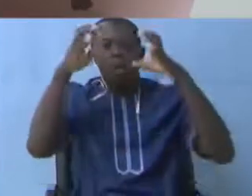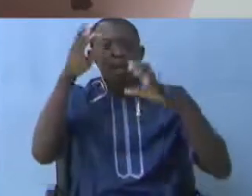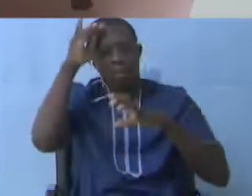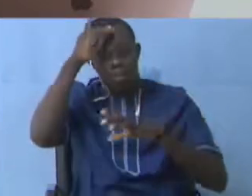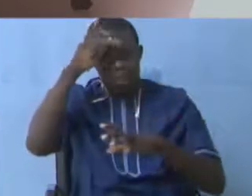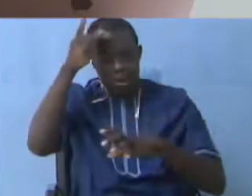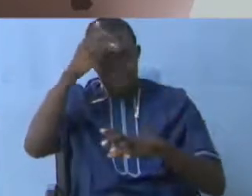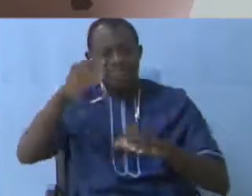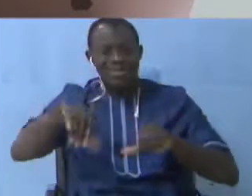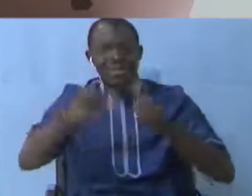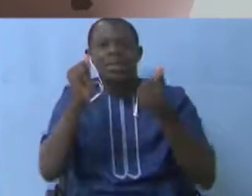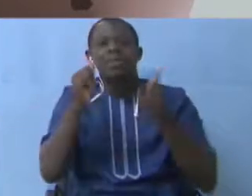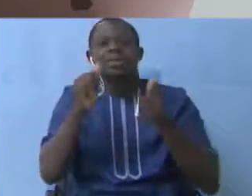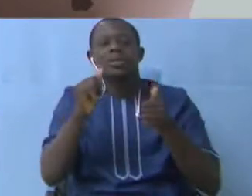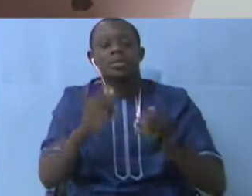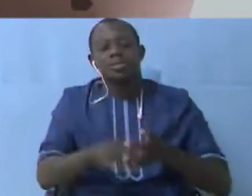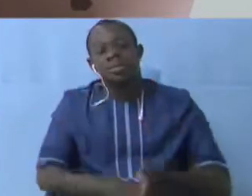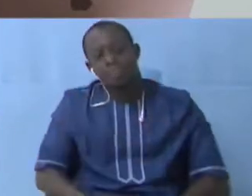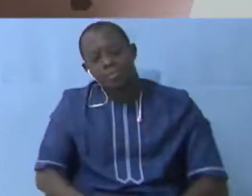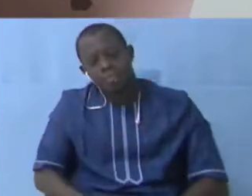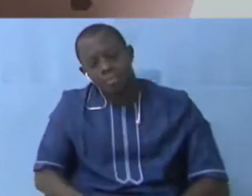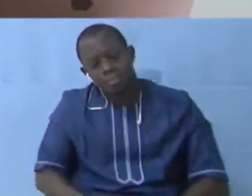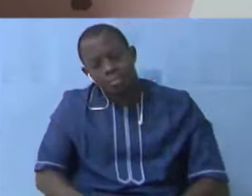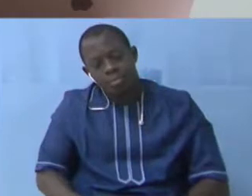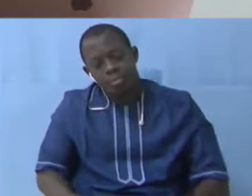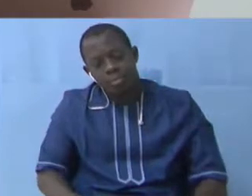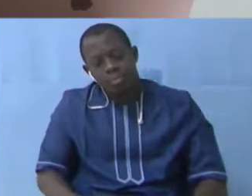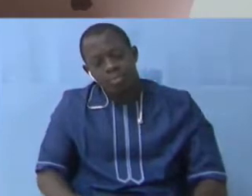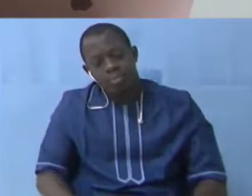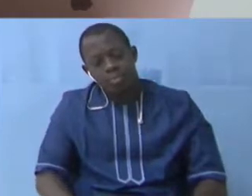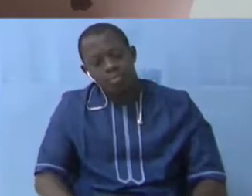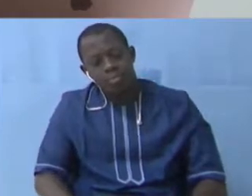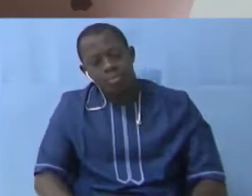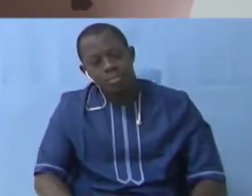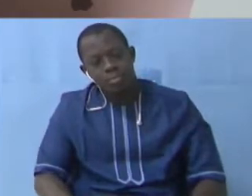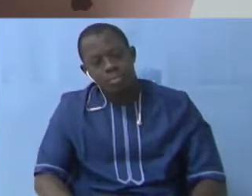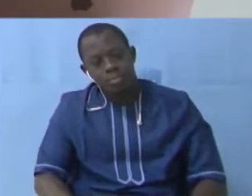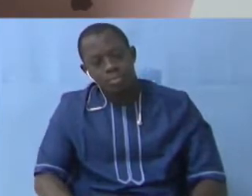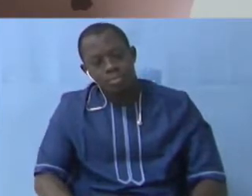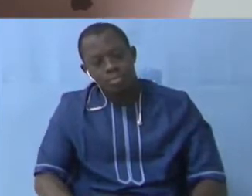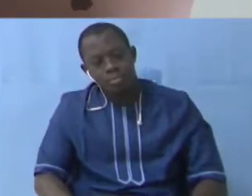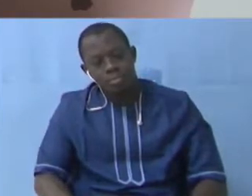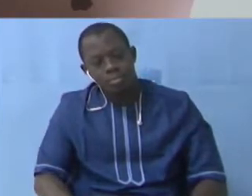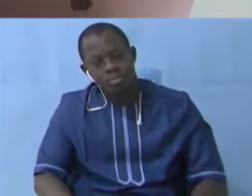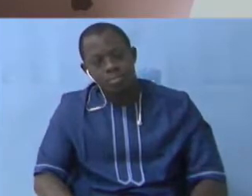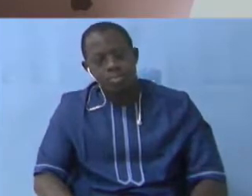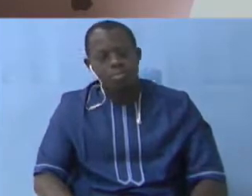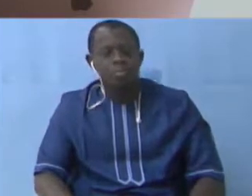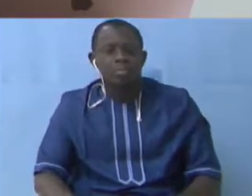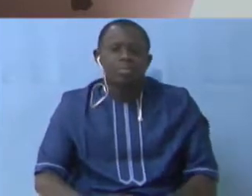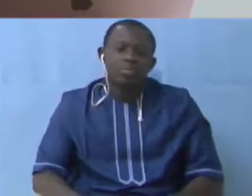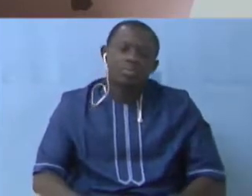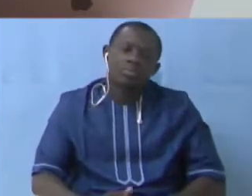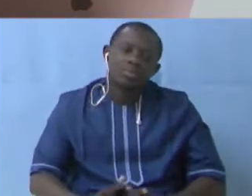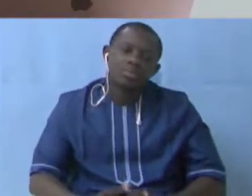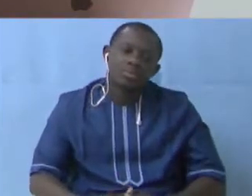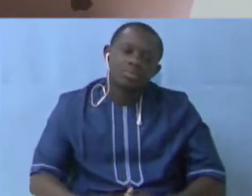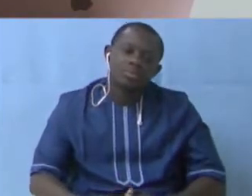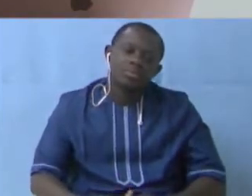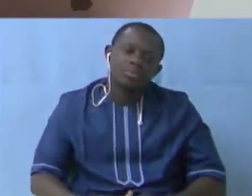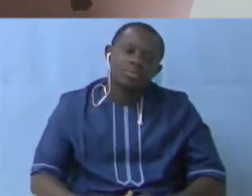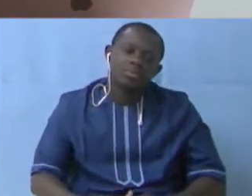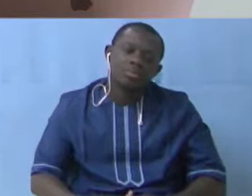Niki juróom-ñeenti fan ci weeri January loolu na mooy commencement impasse bi juróom-ñeenti fan ci weeri December